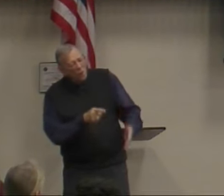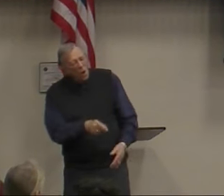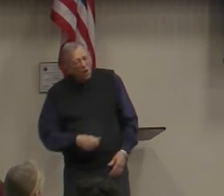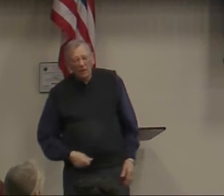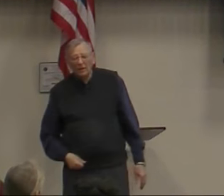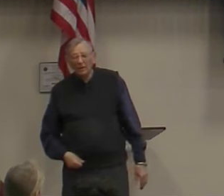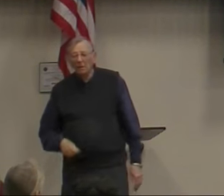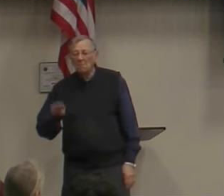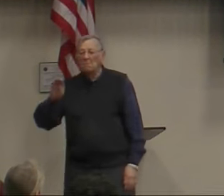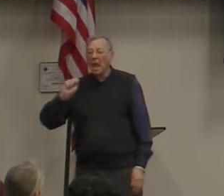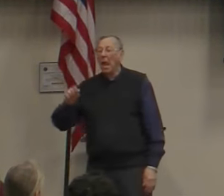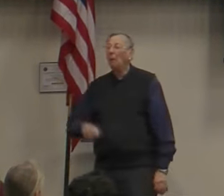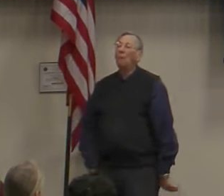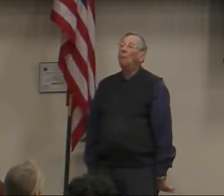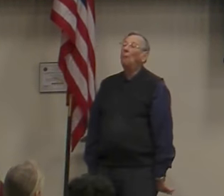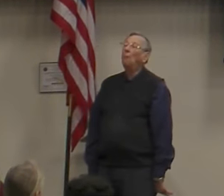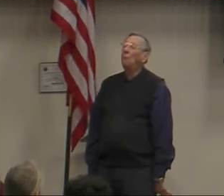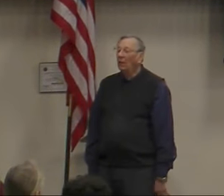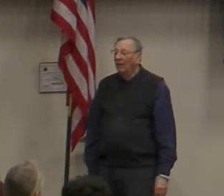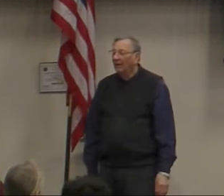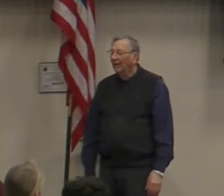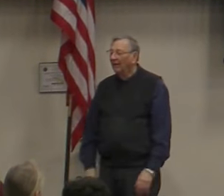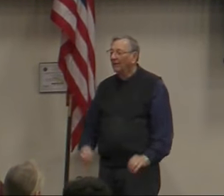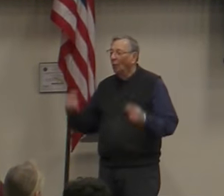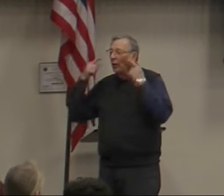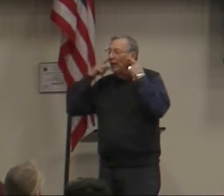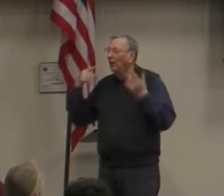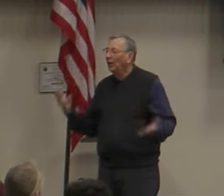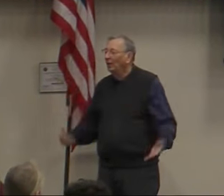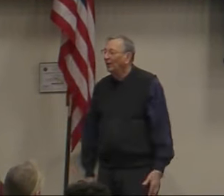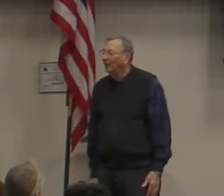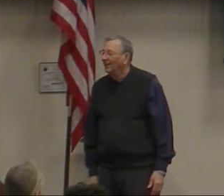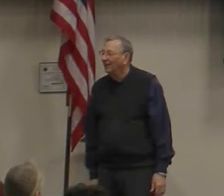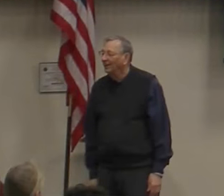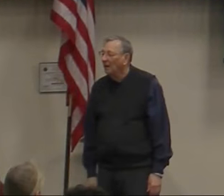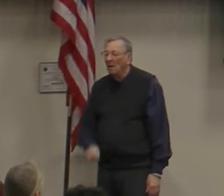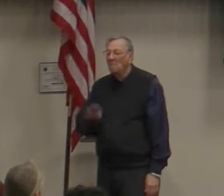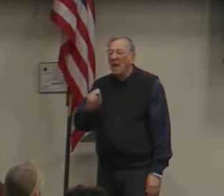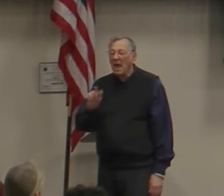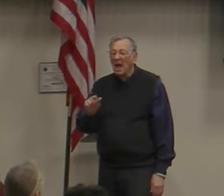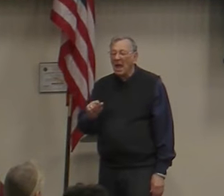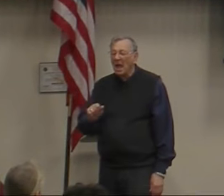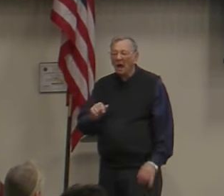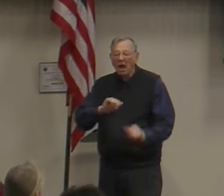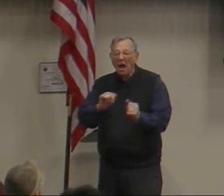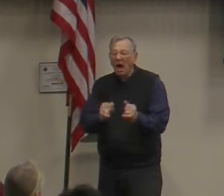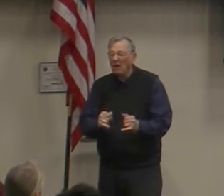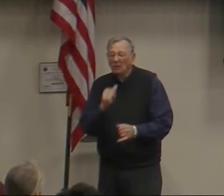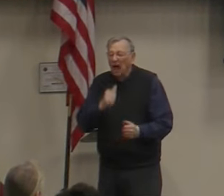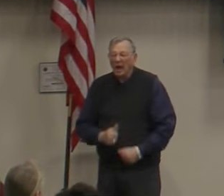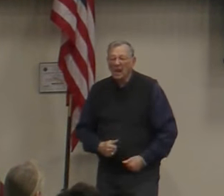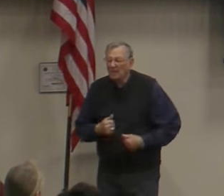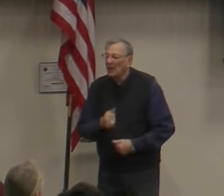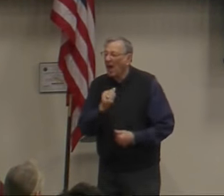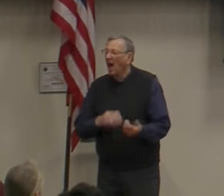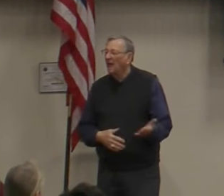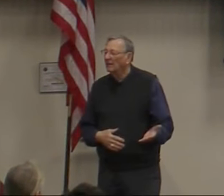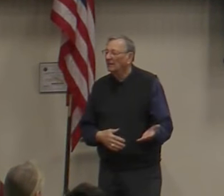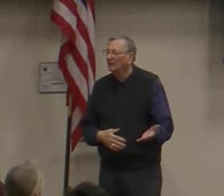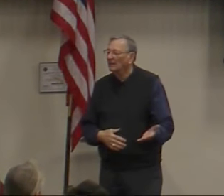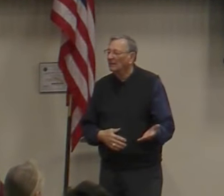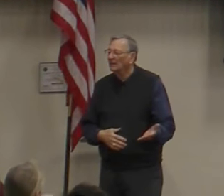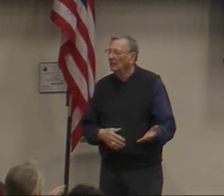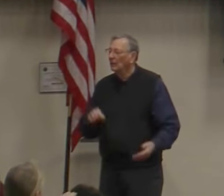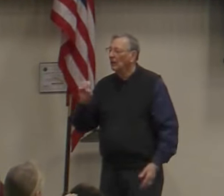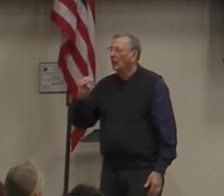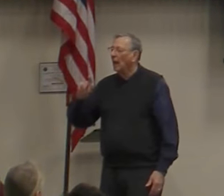Baal cannot hear. Baal has no ears. Baal is not a living God. So